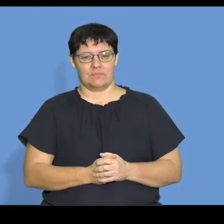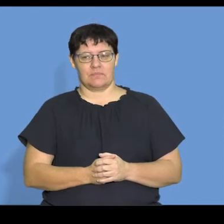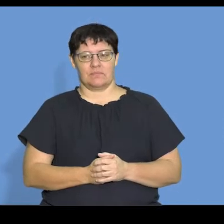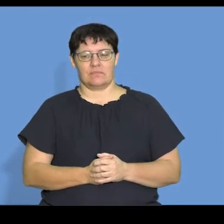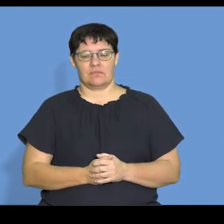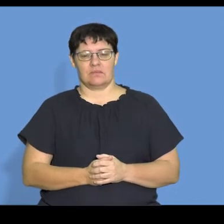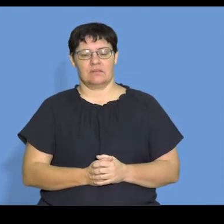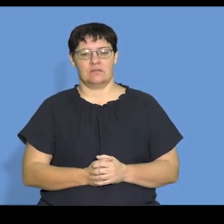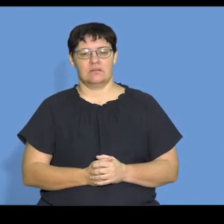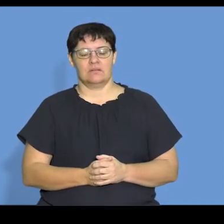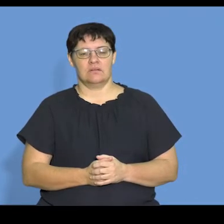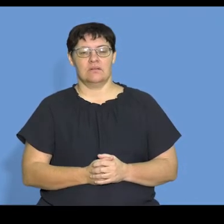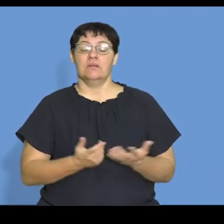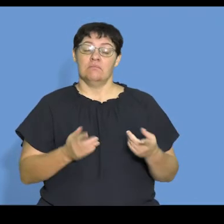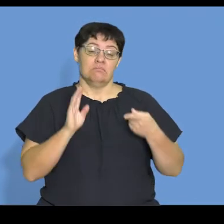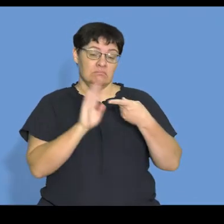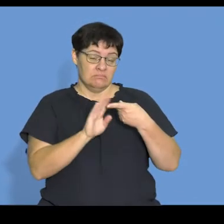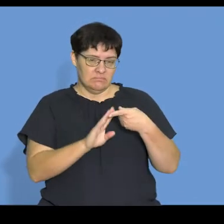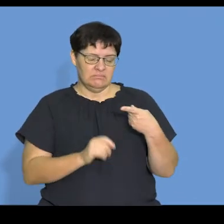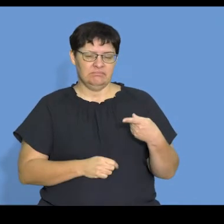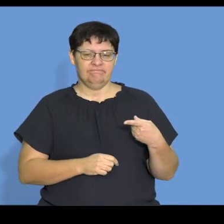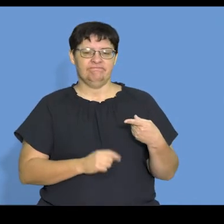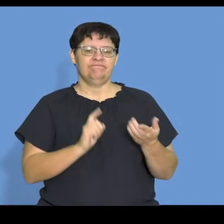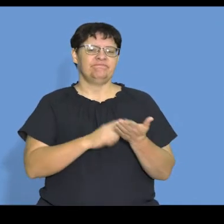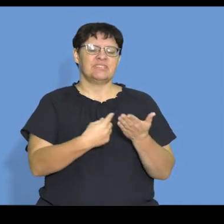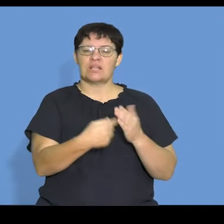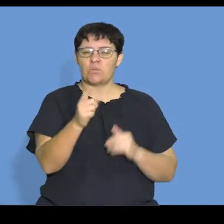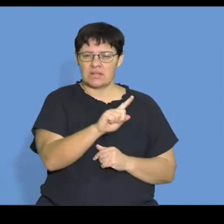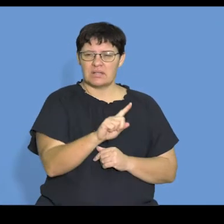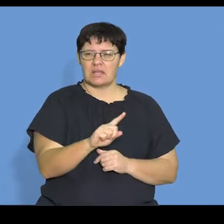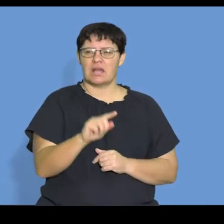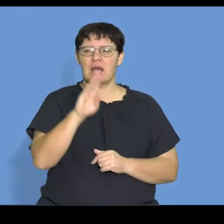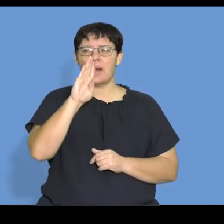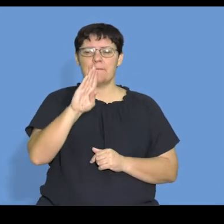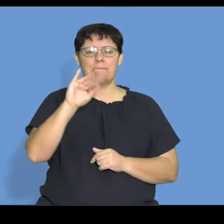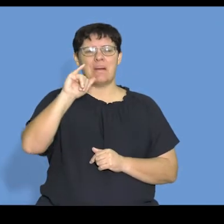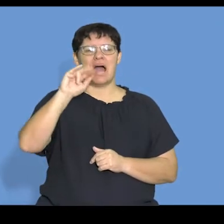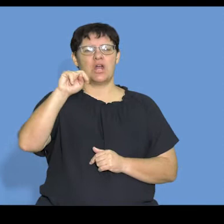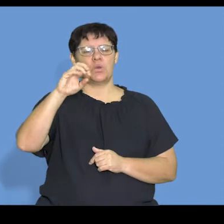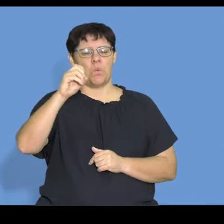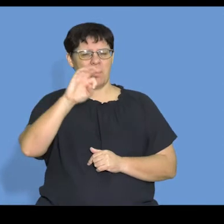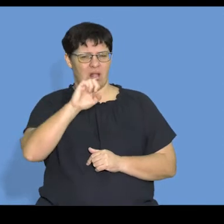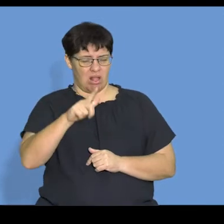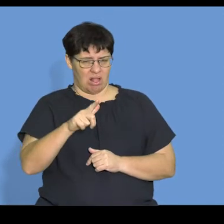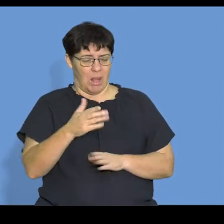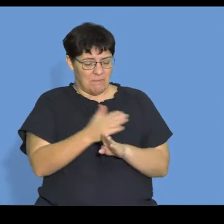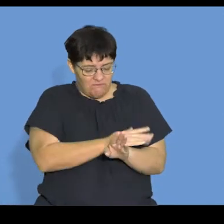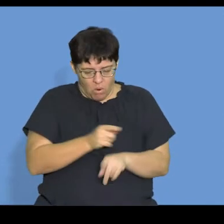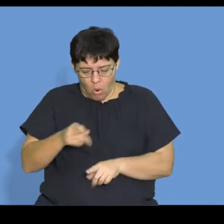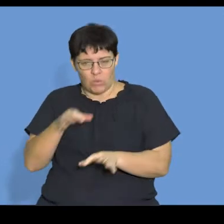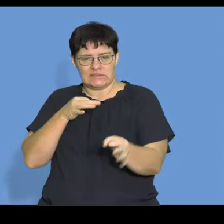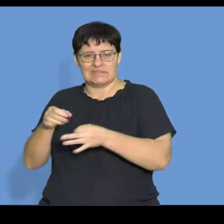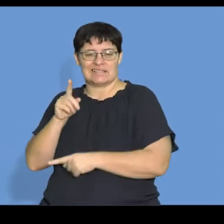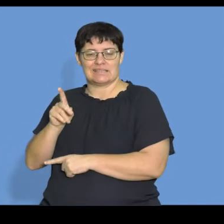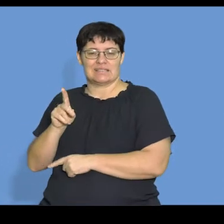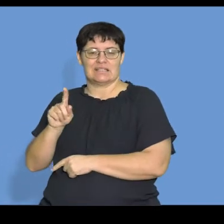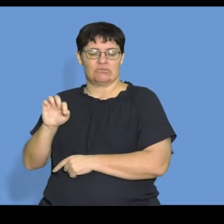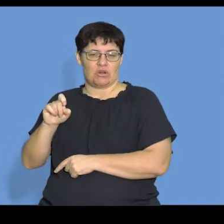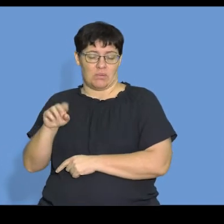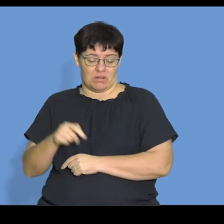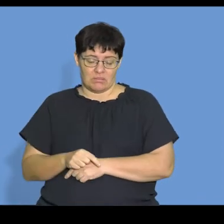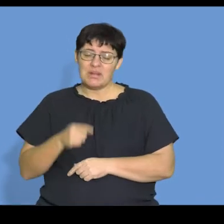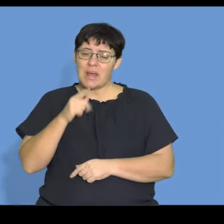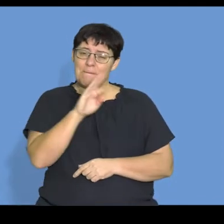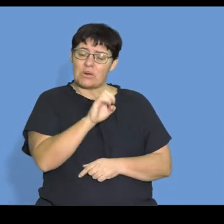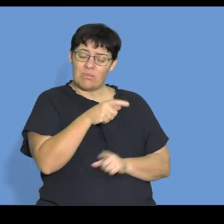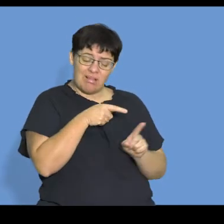All right, so firstly we must talk about what is a binomial before we can even move on to a trinomial. A binomial